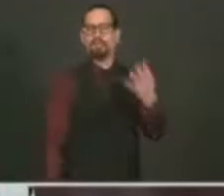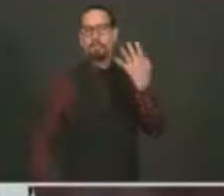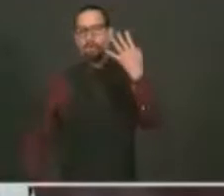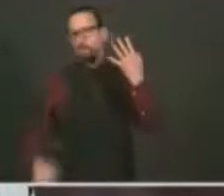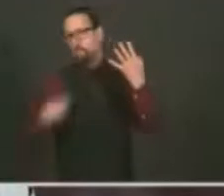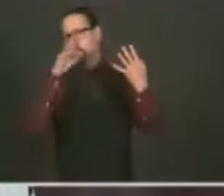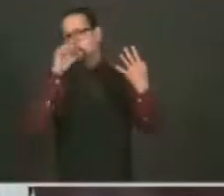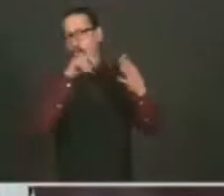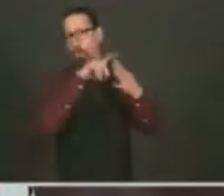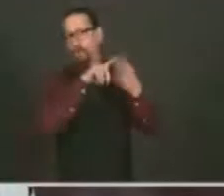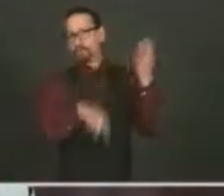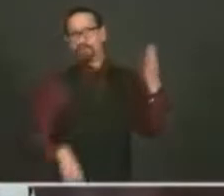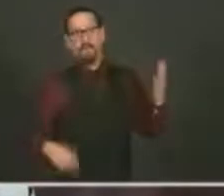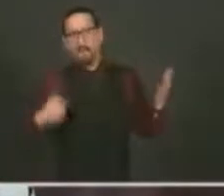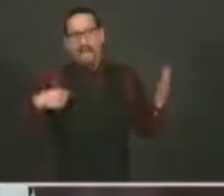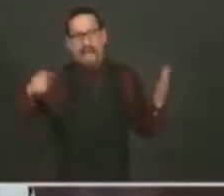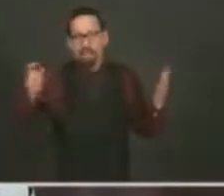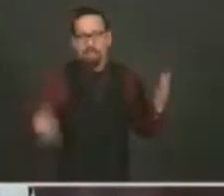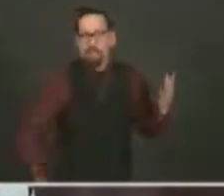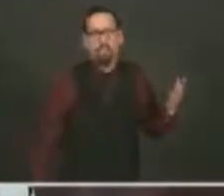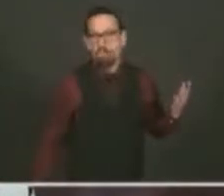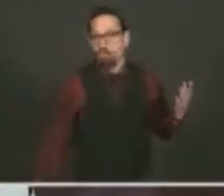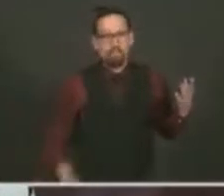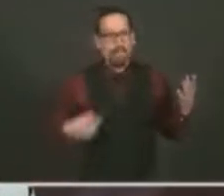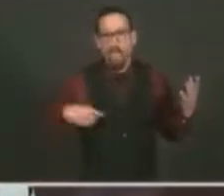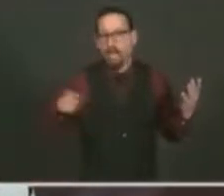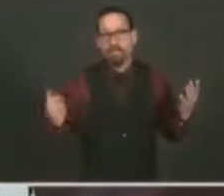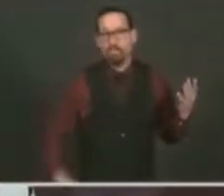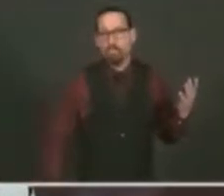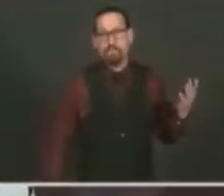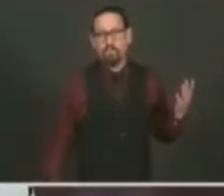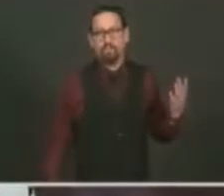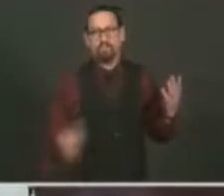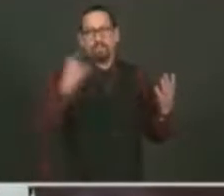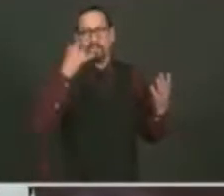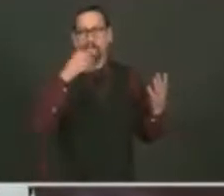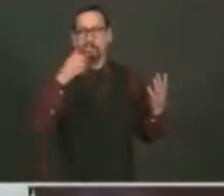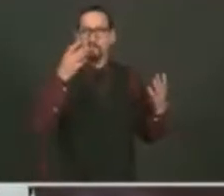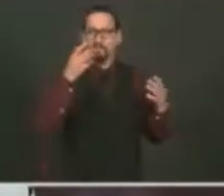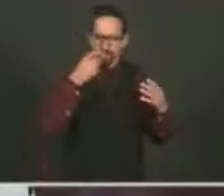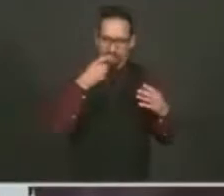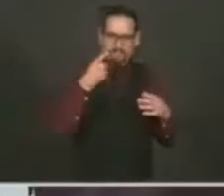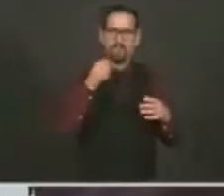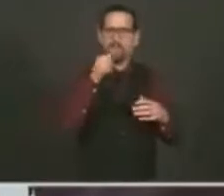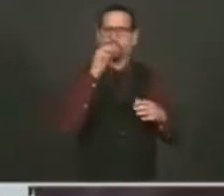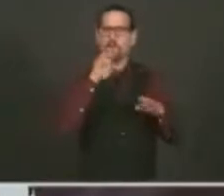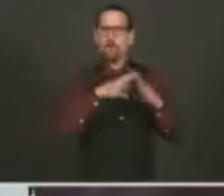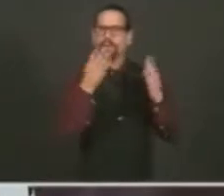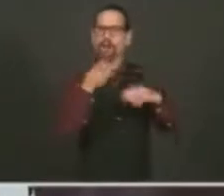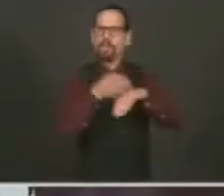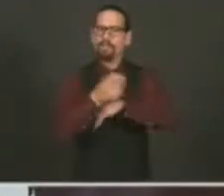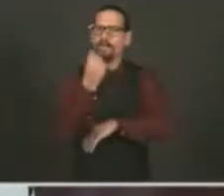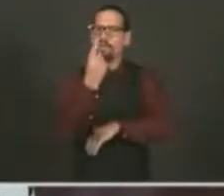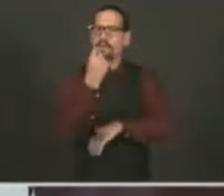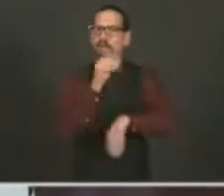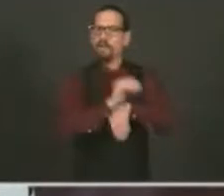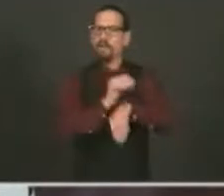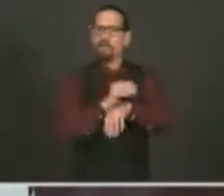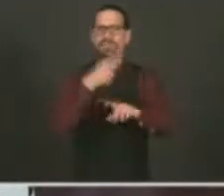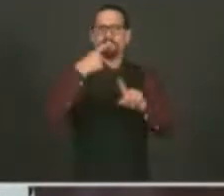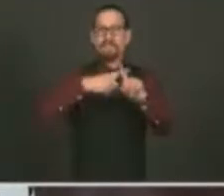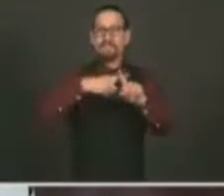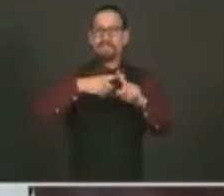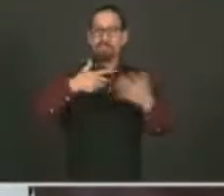have to be aggressive right now. We found bars operating after 11 p.m., mingling customers being served at bars,